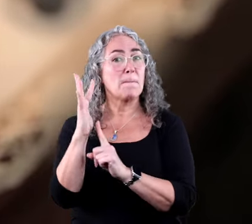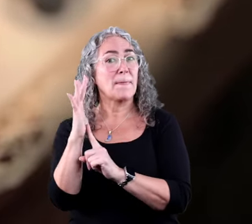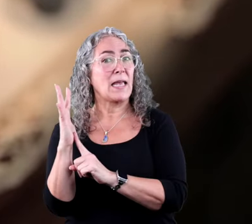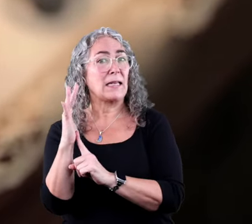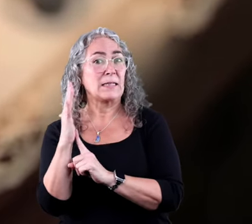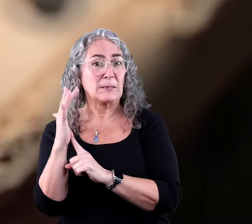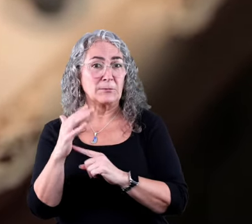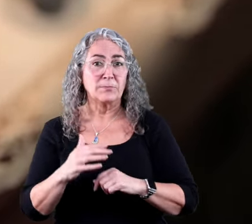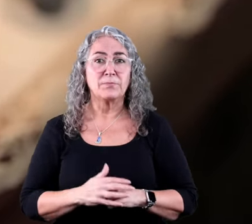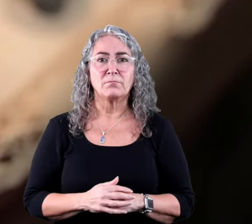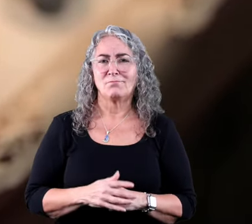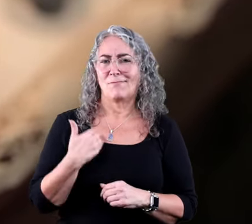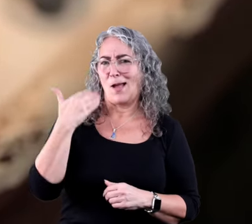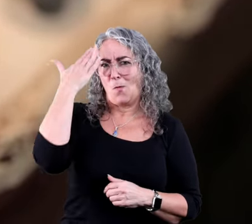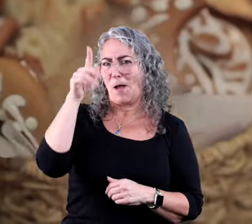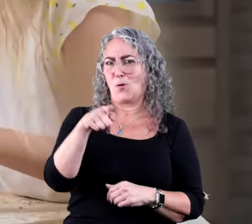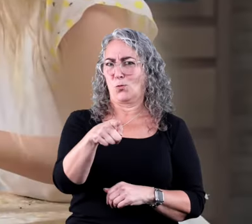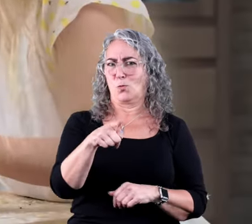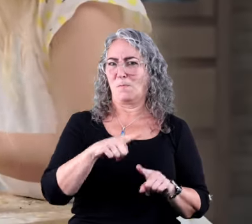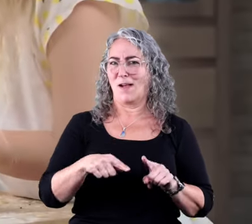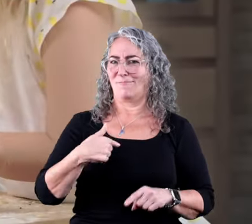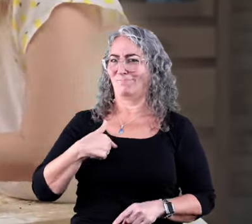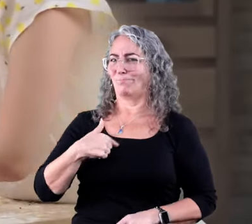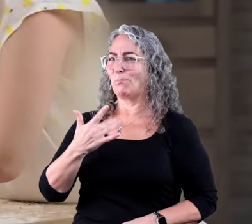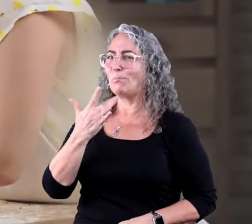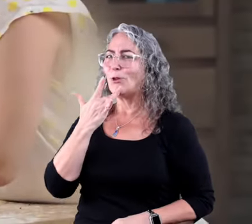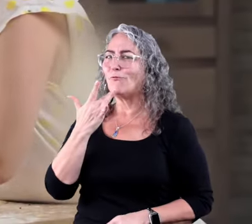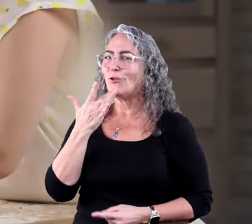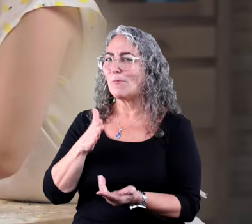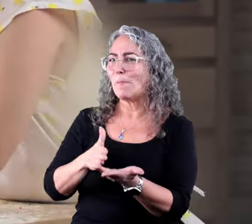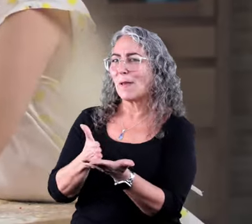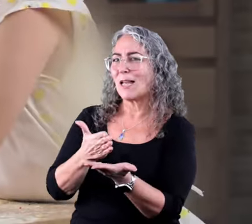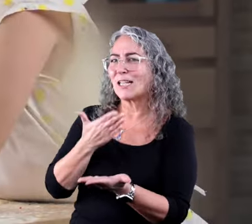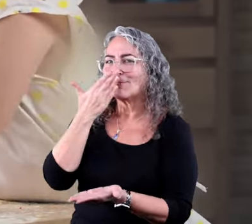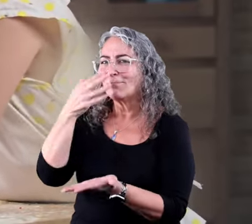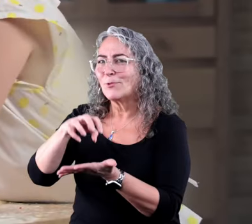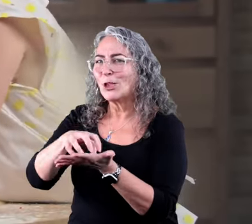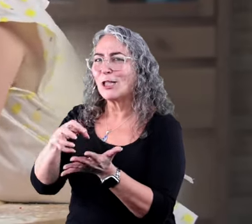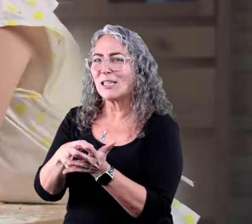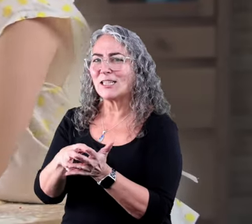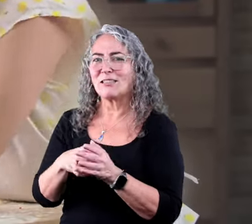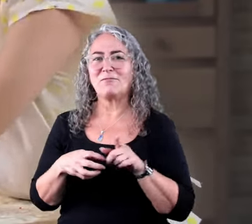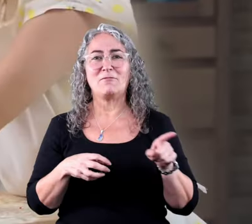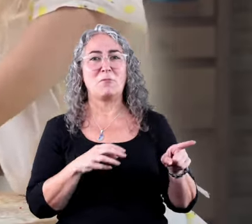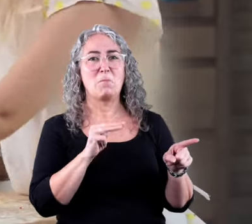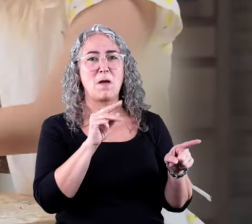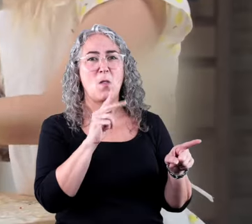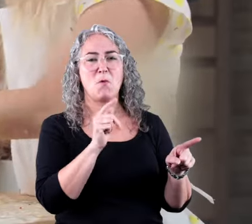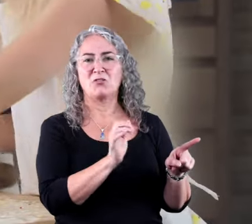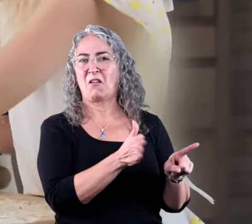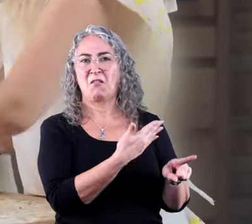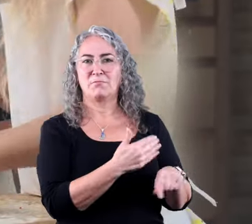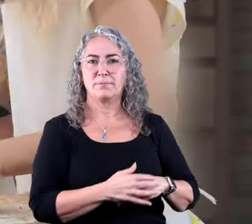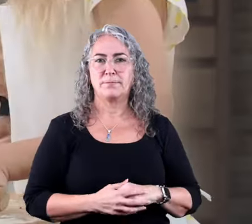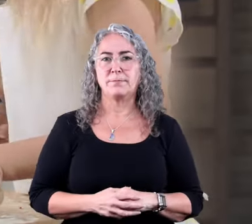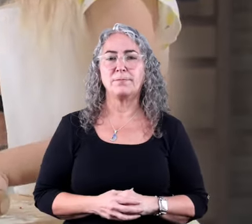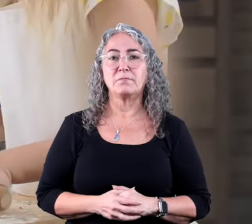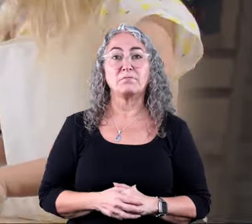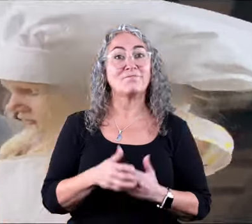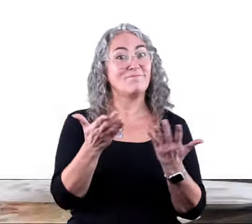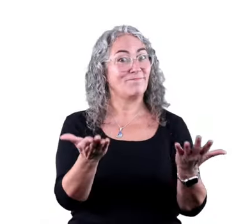cookies baking or a candle burning. I don't know about you, but I prefer the smell of baking cookies to the smell of